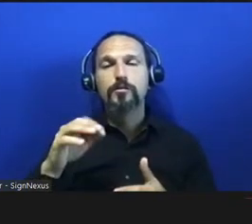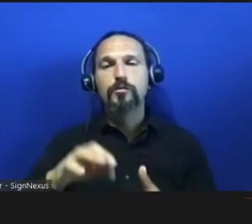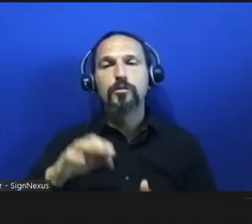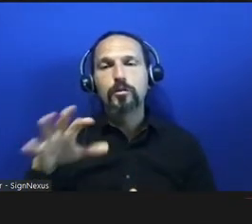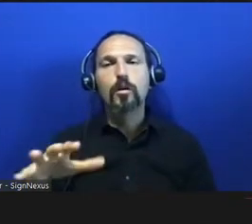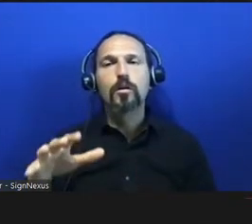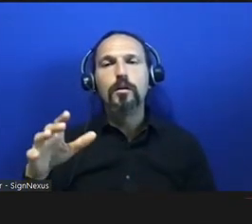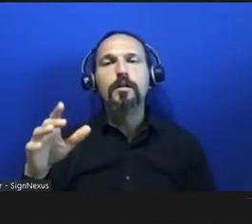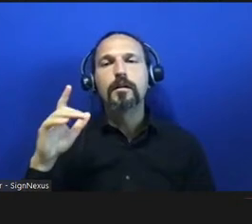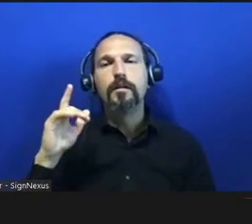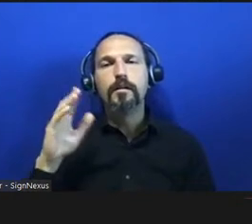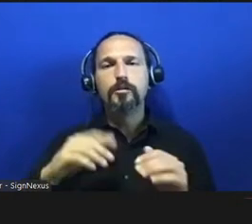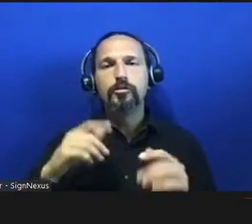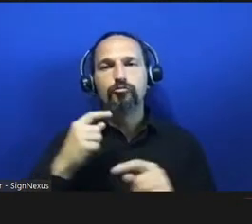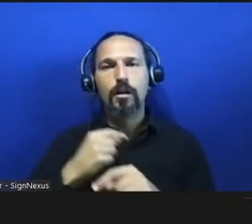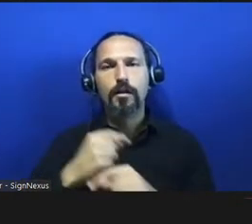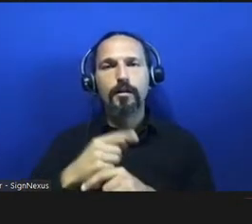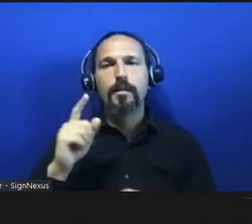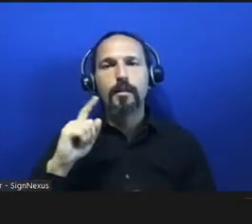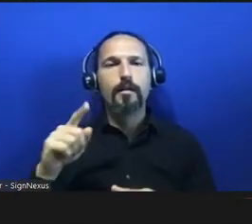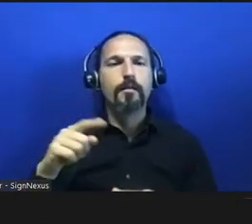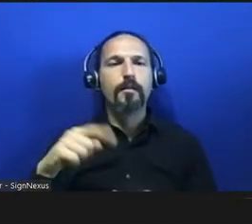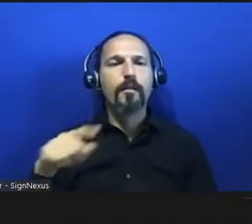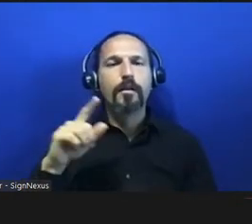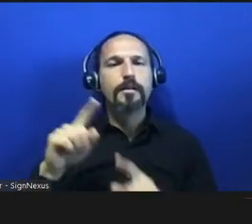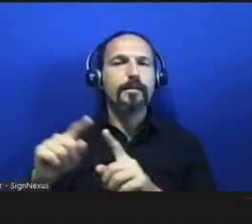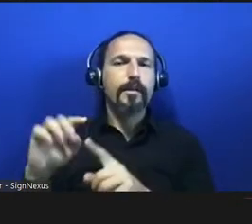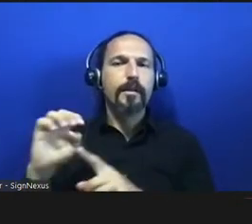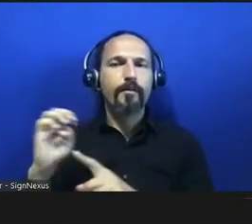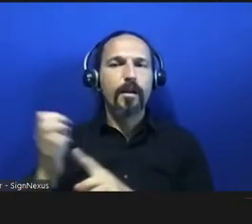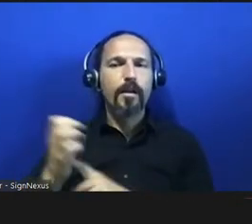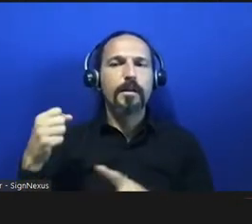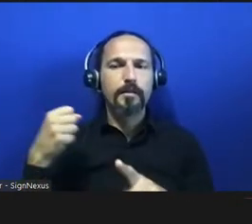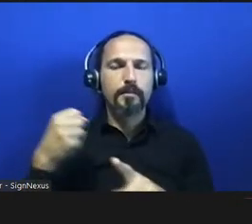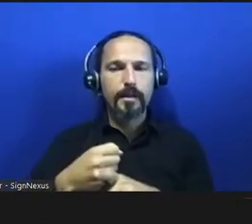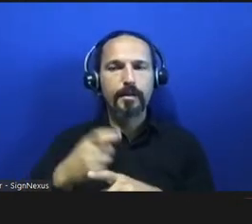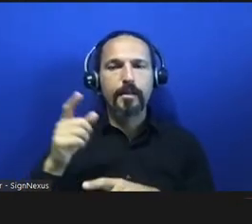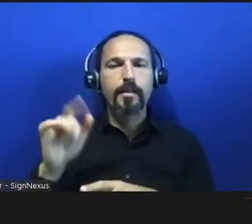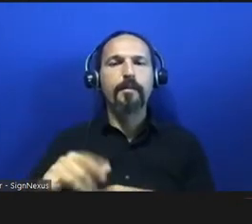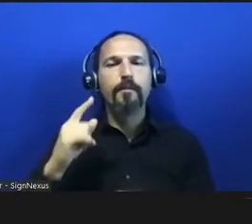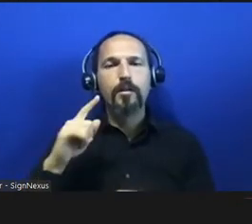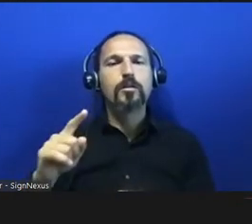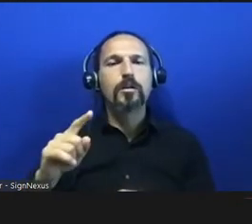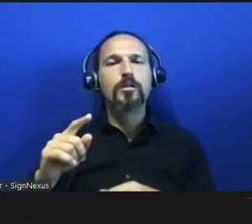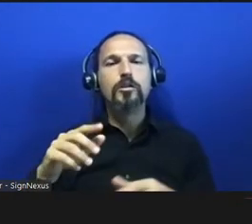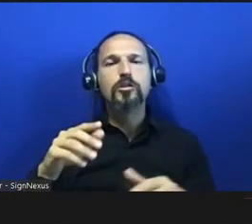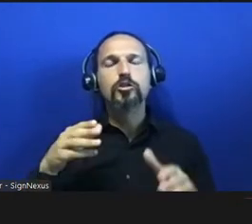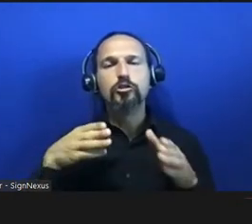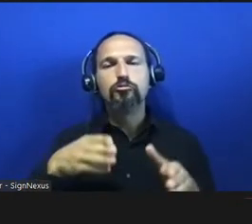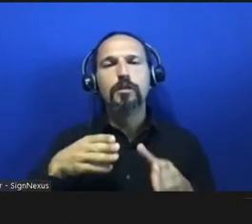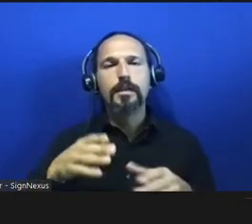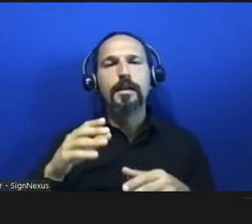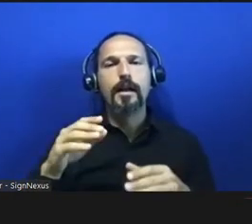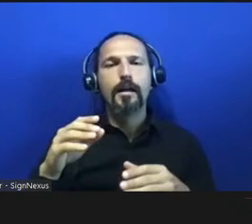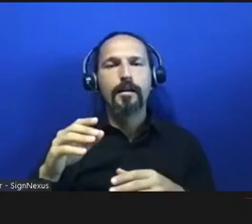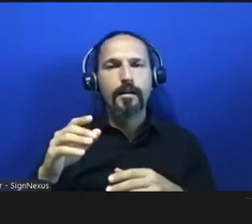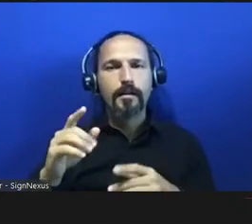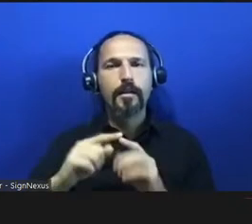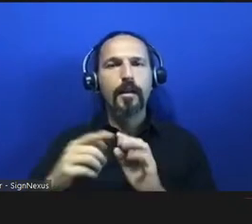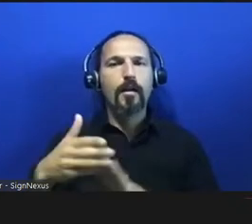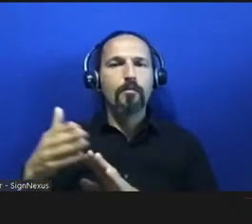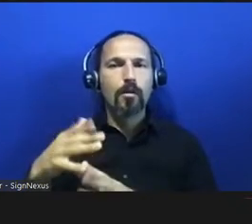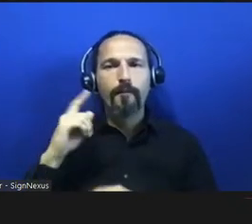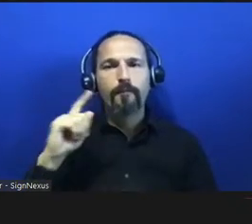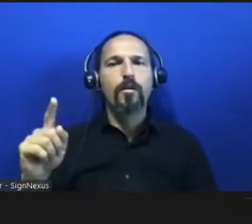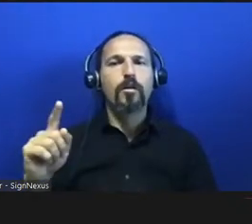Port minimizes local community environmental and traffic impacts with street operations and provides bus passengers with